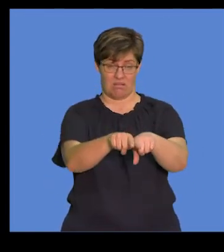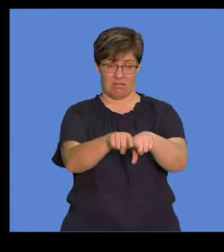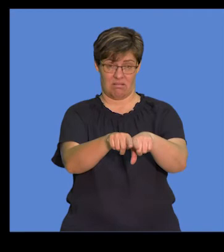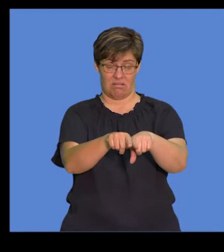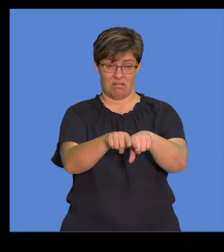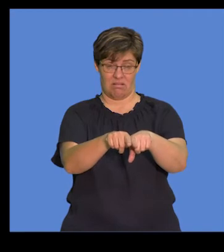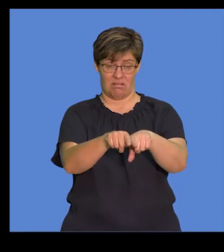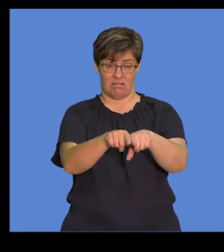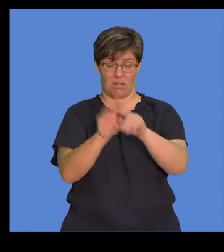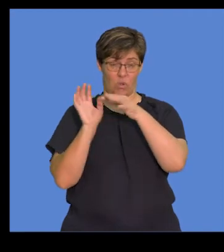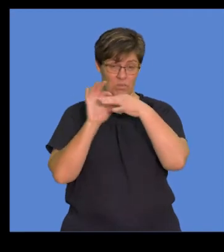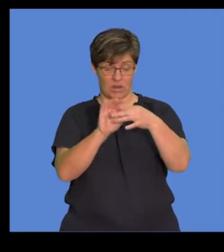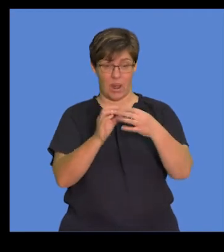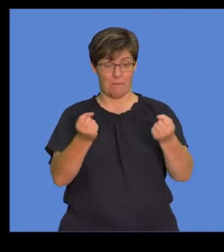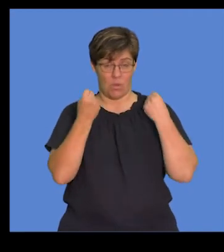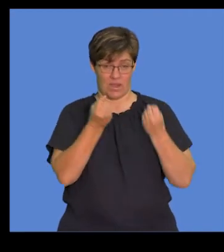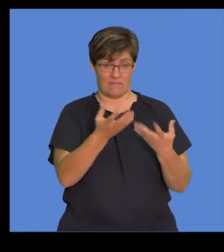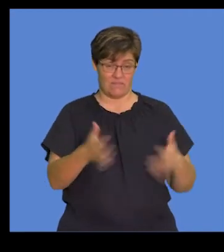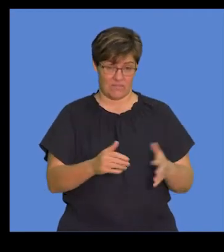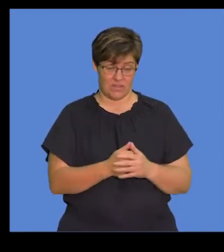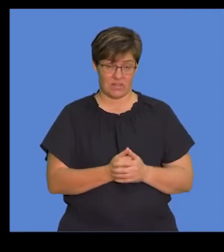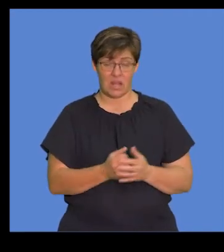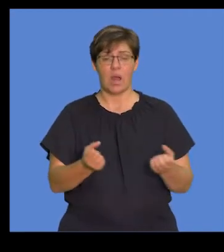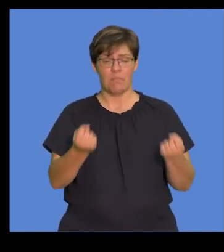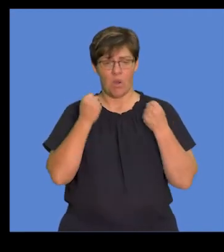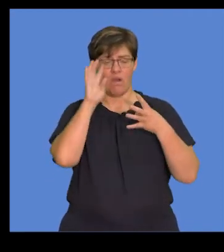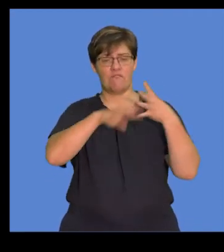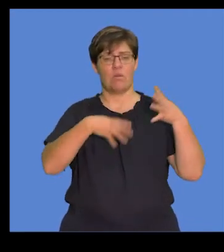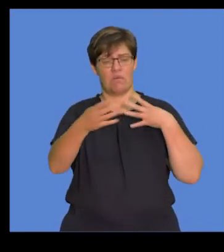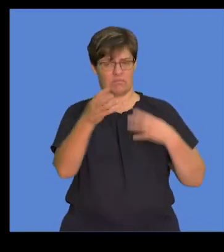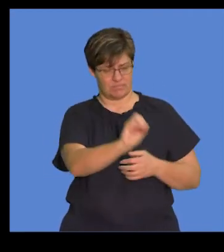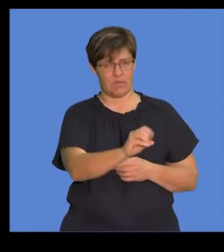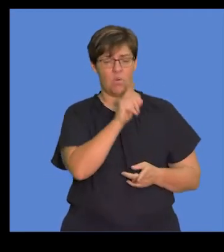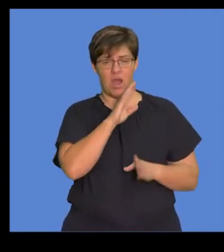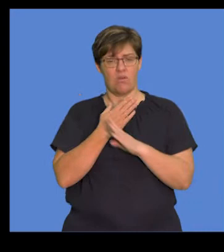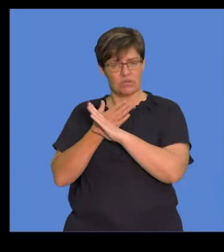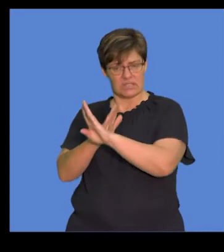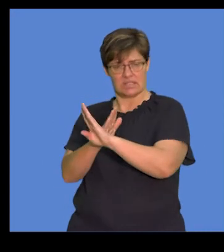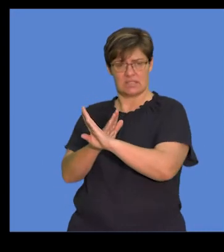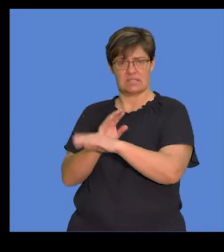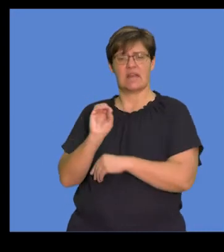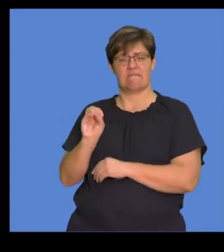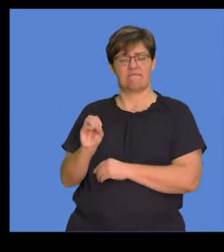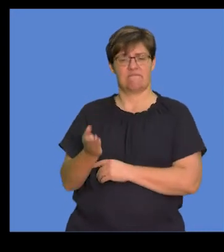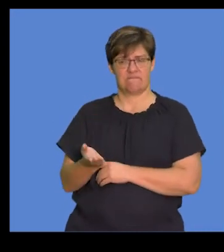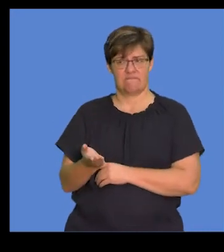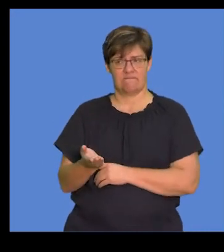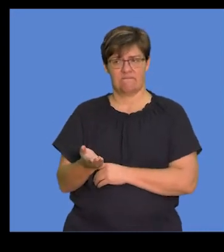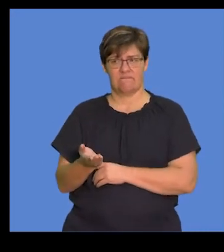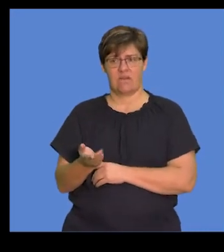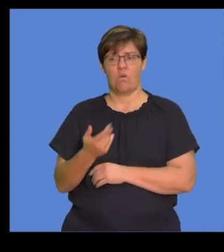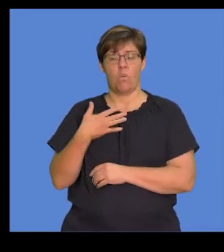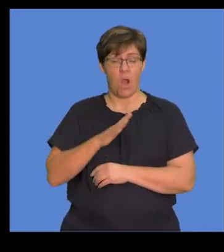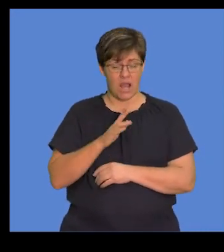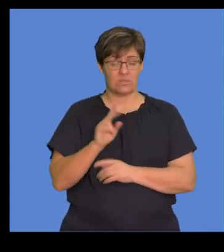combination. So if we are to do that, we can use the power formula because we've got the resistance of the parallel combination. And what are we looking